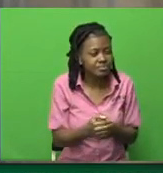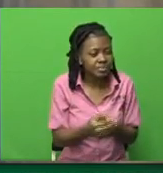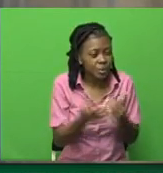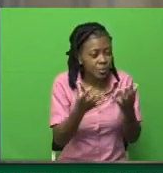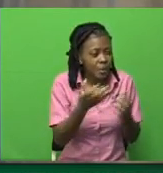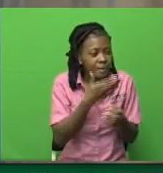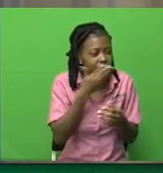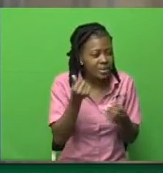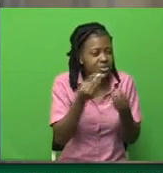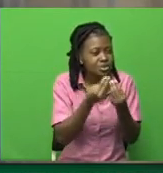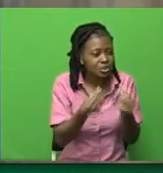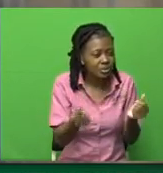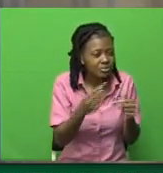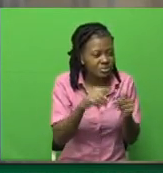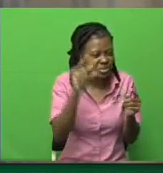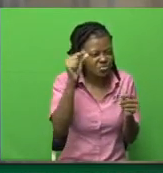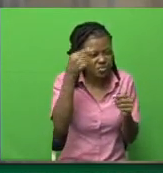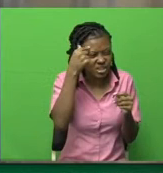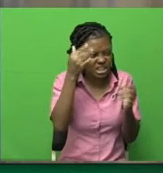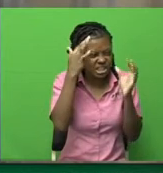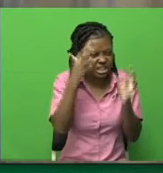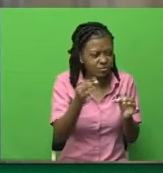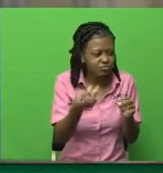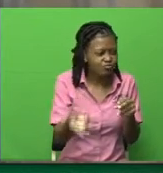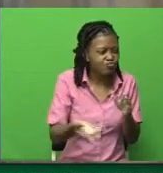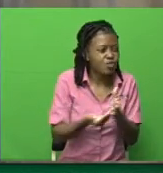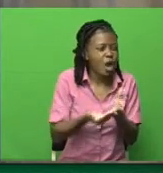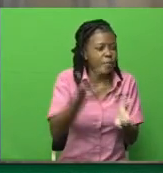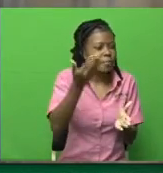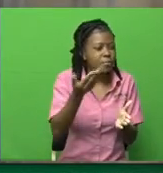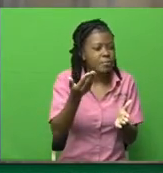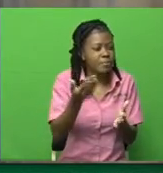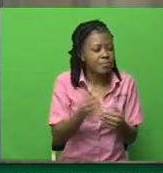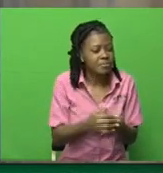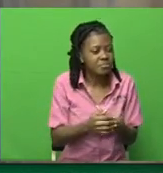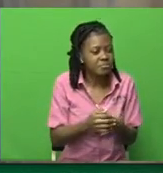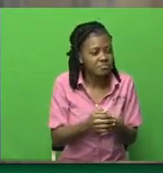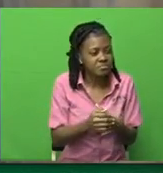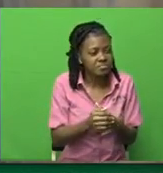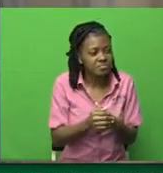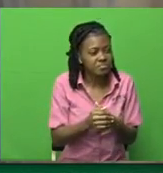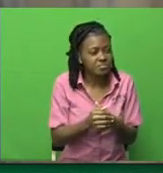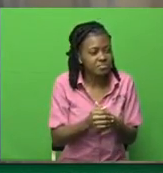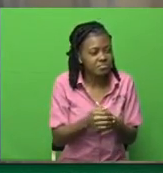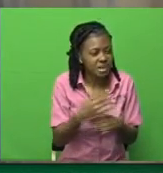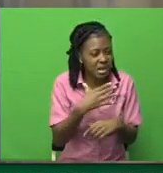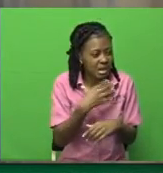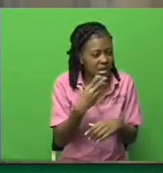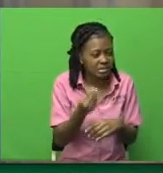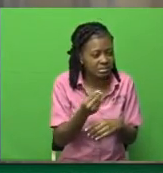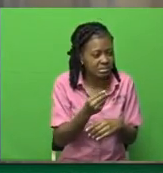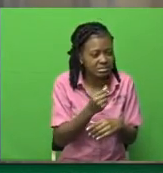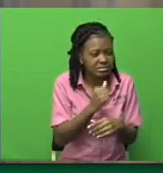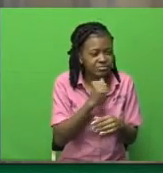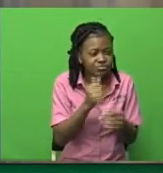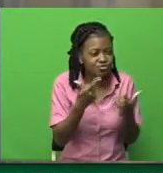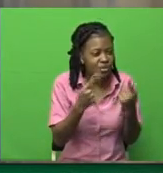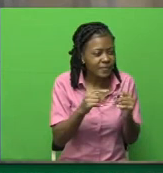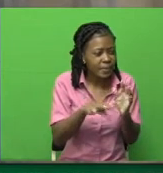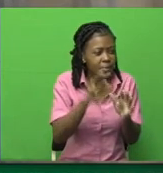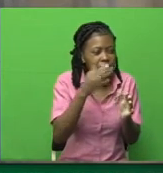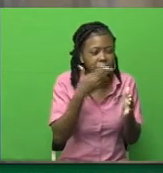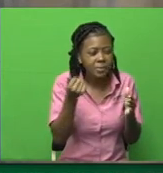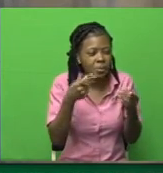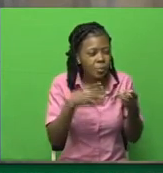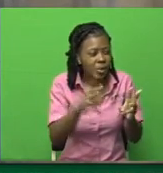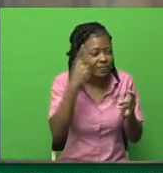was to raise the price to reduce the demand which all resource and carbon Alliance to be able to increase flights to